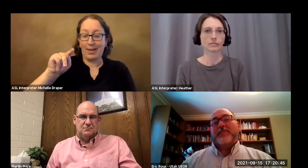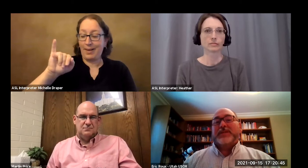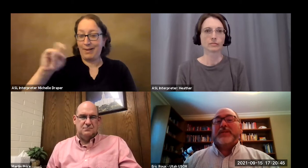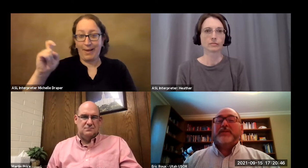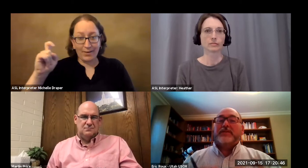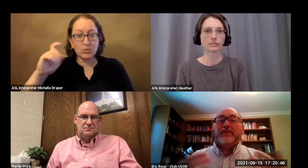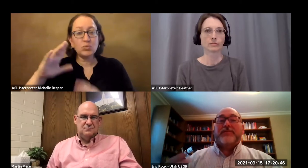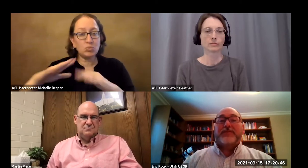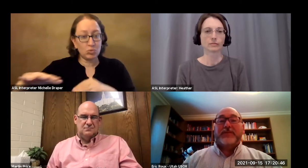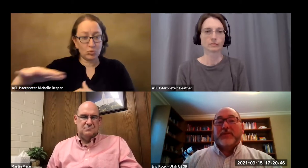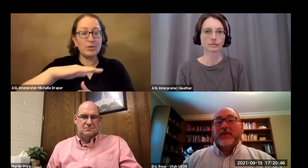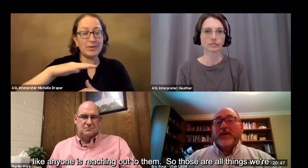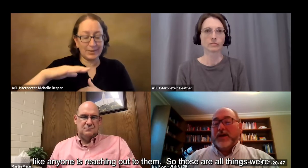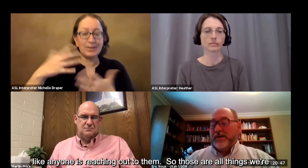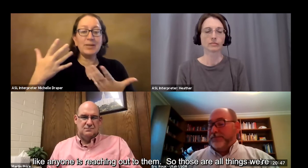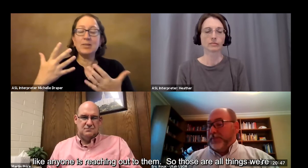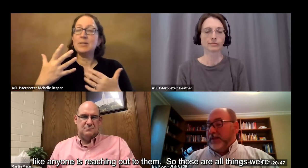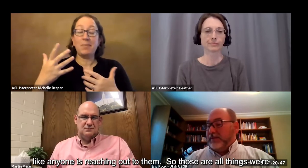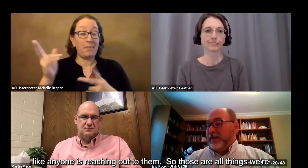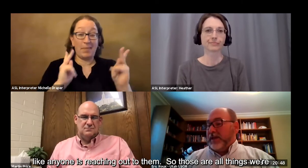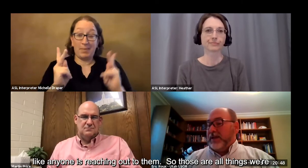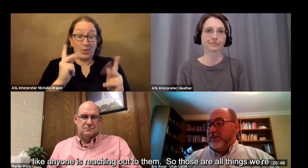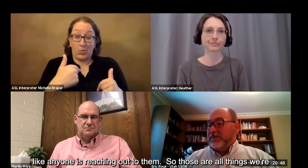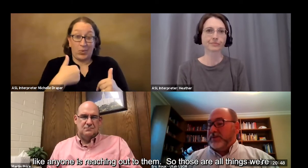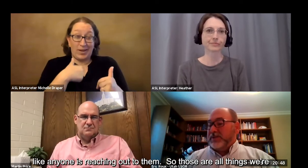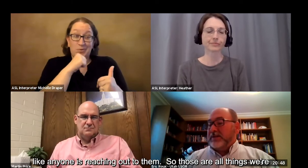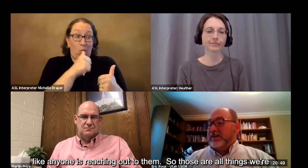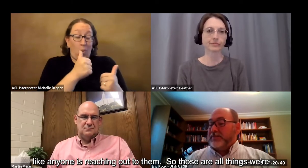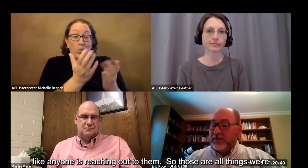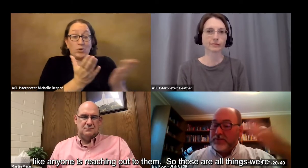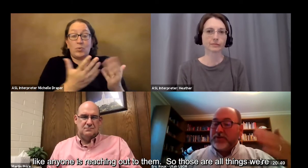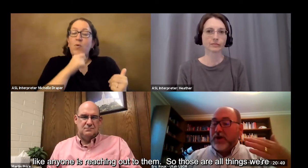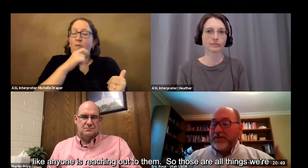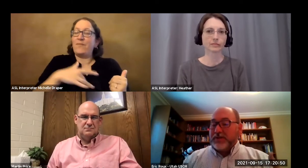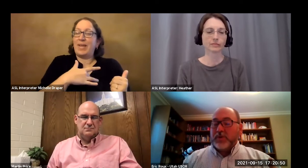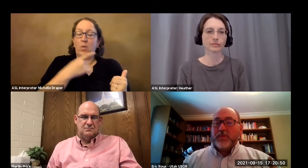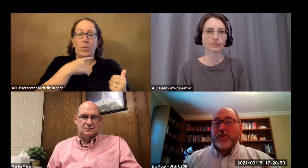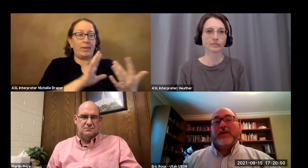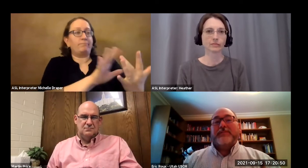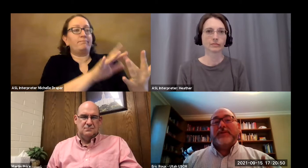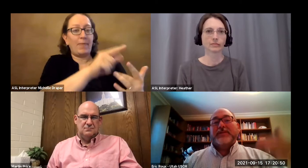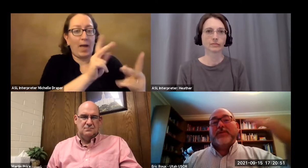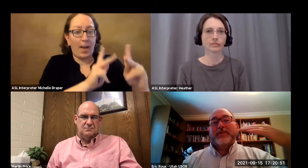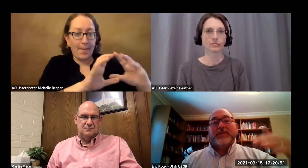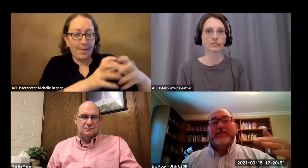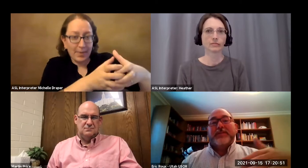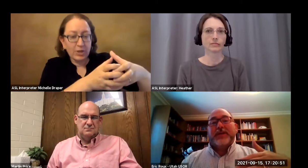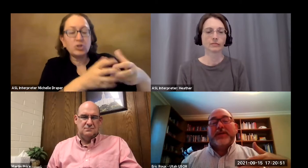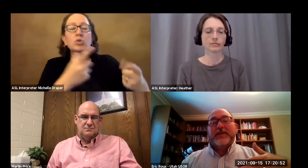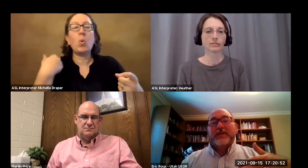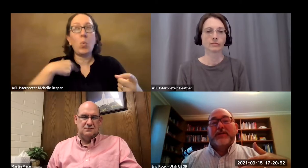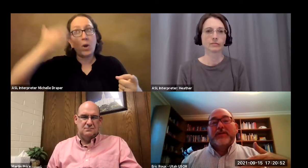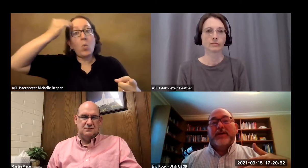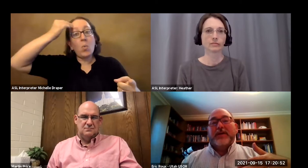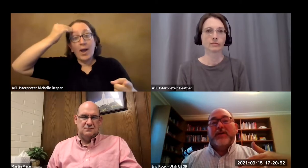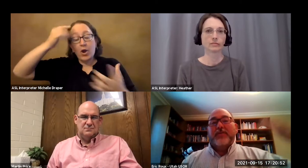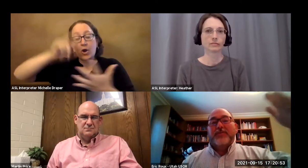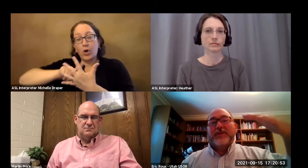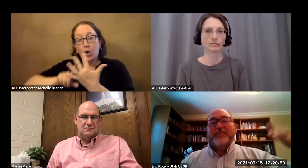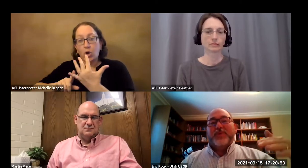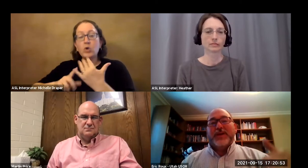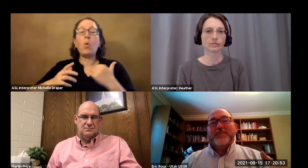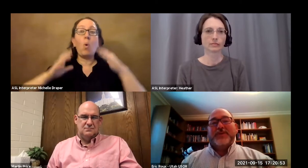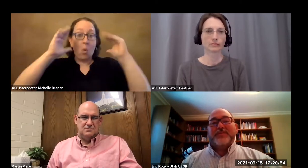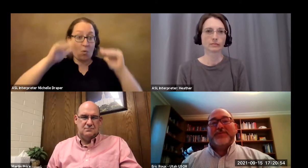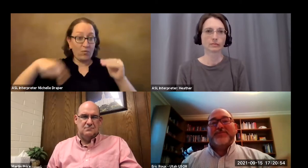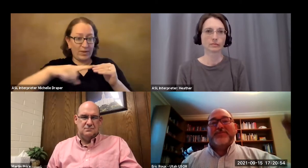and underrepresented, and don't feel like anyone's reaching out to them. So those are all things we're aware of, and it's one of the things I'm gonna